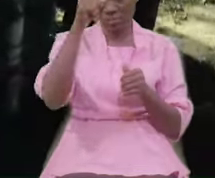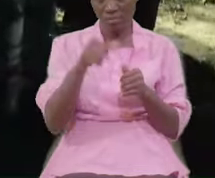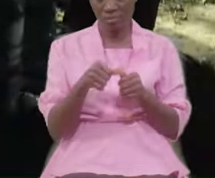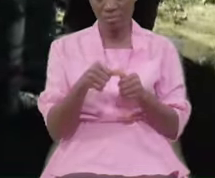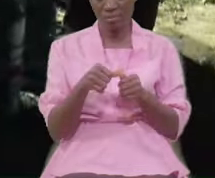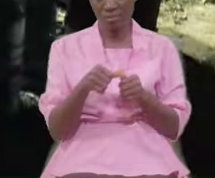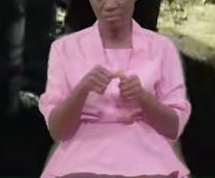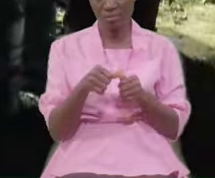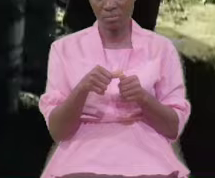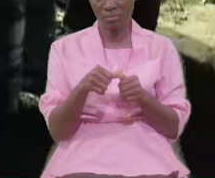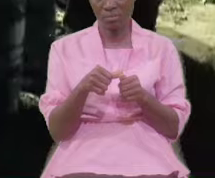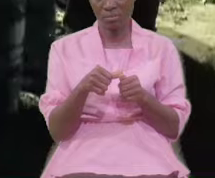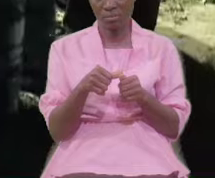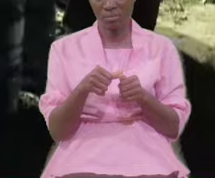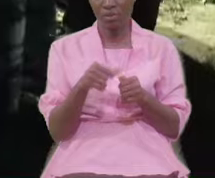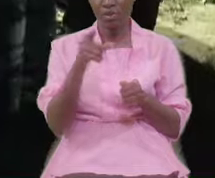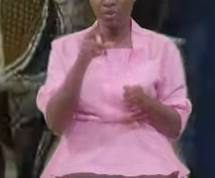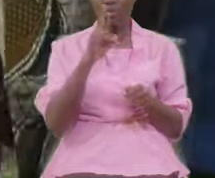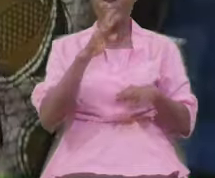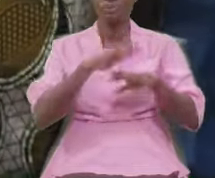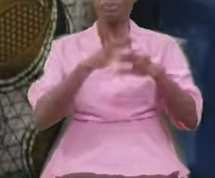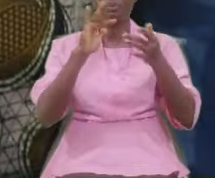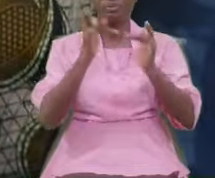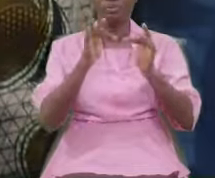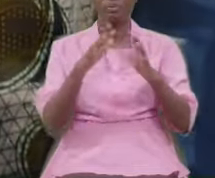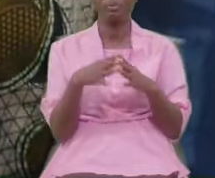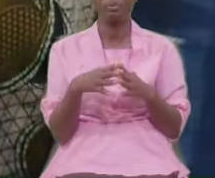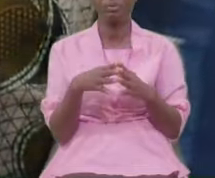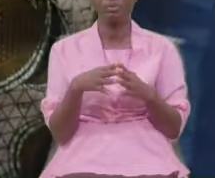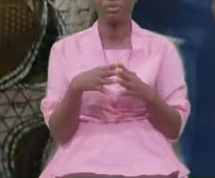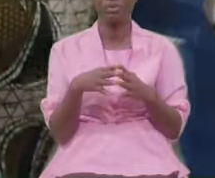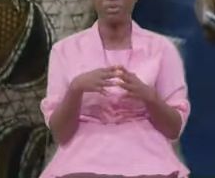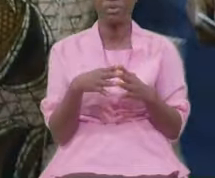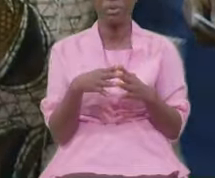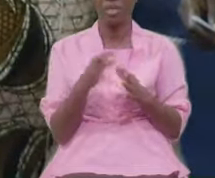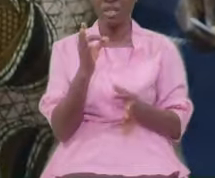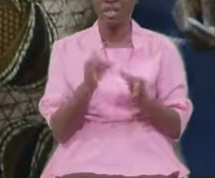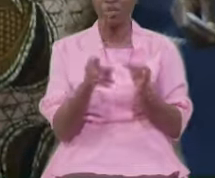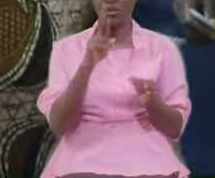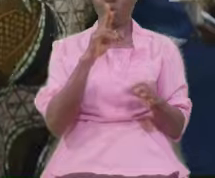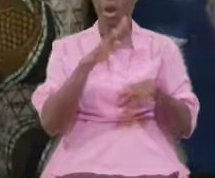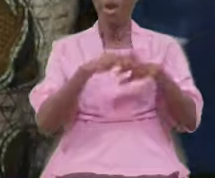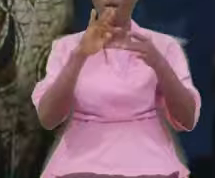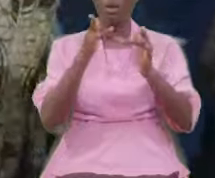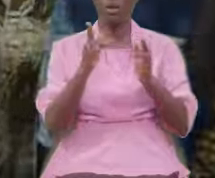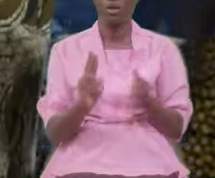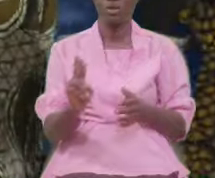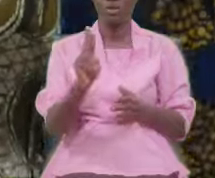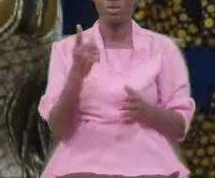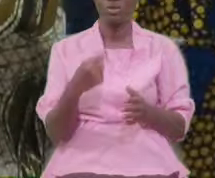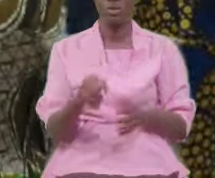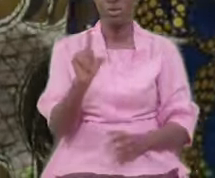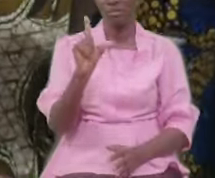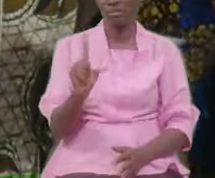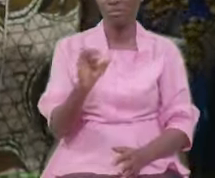are online there is a link that is there right there gck